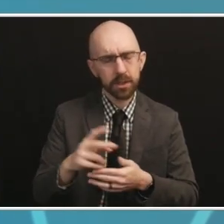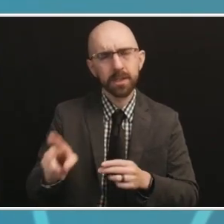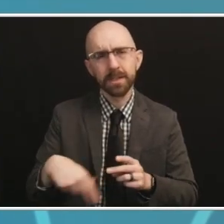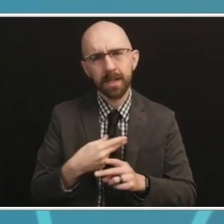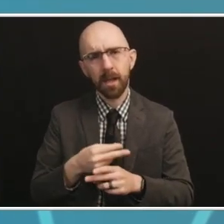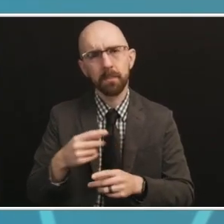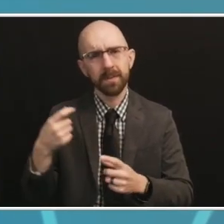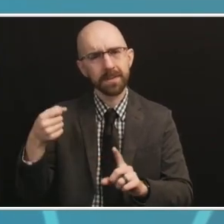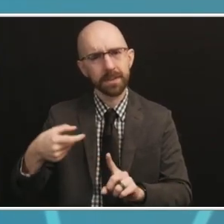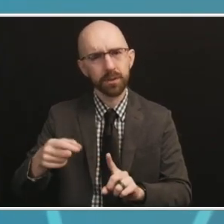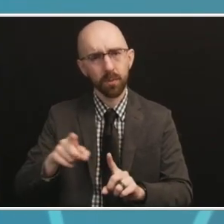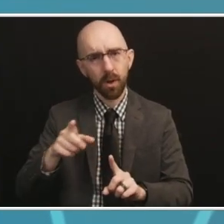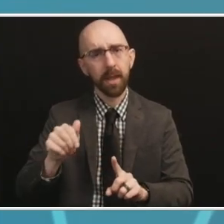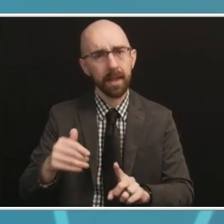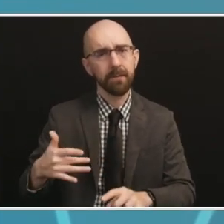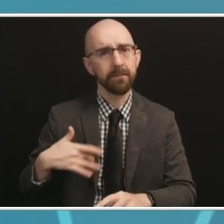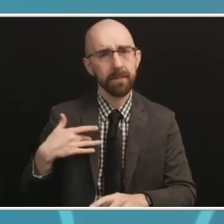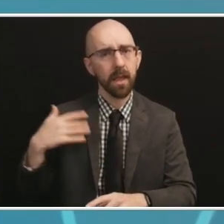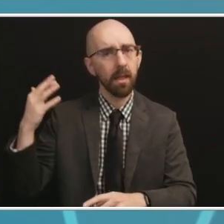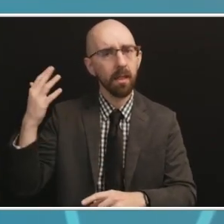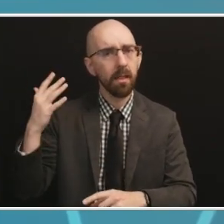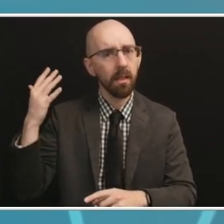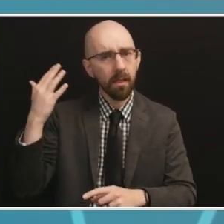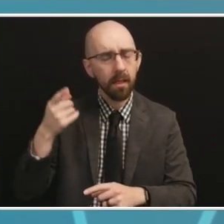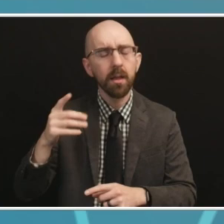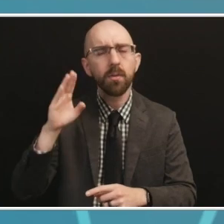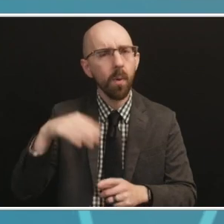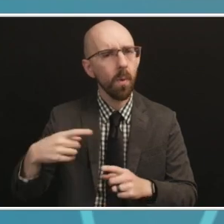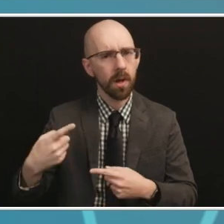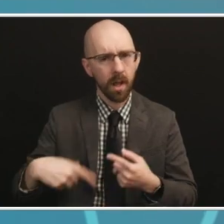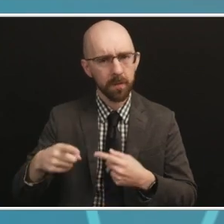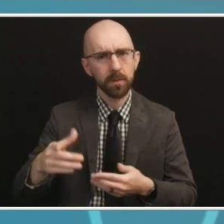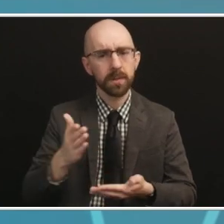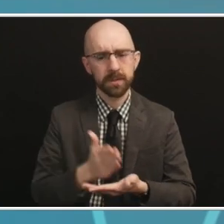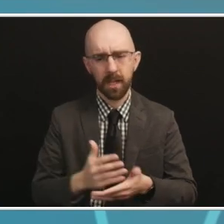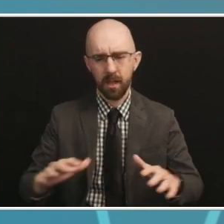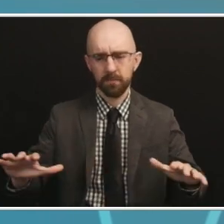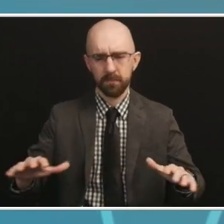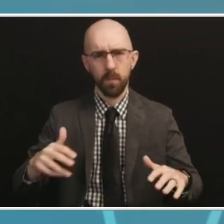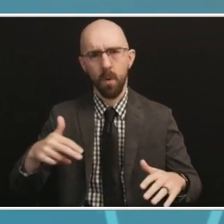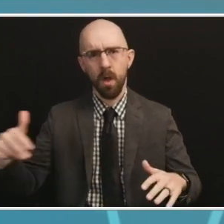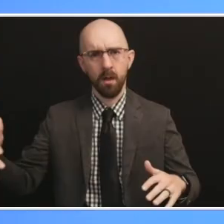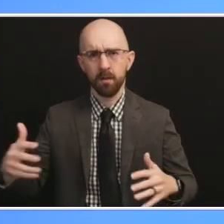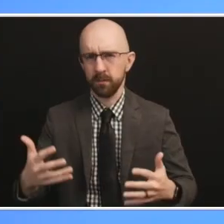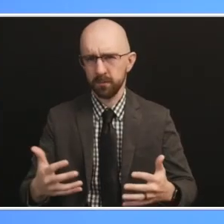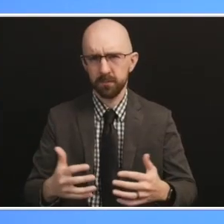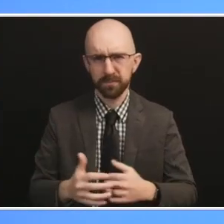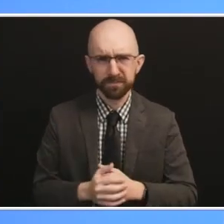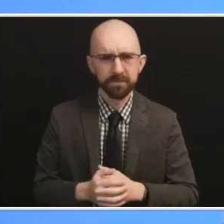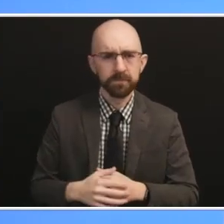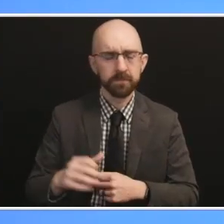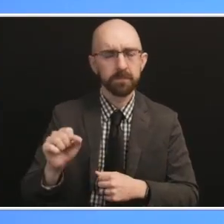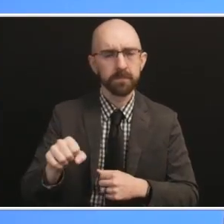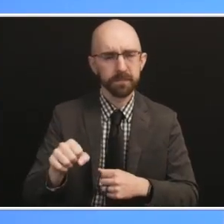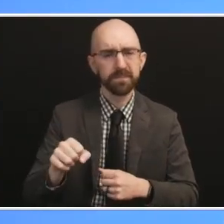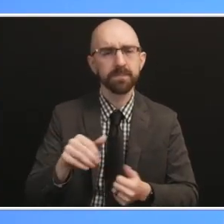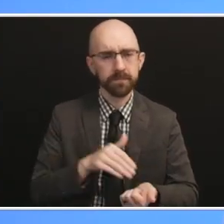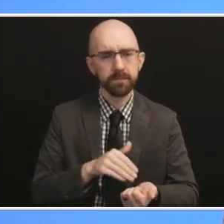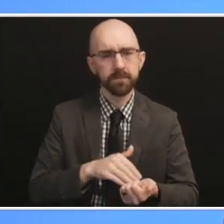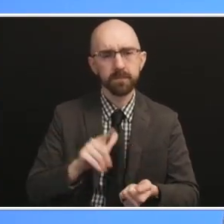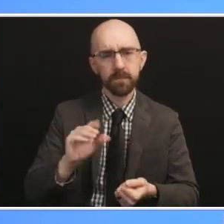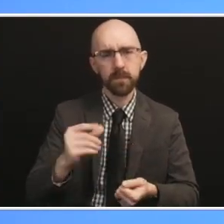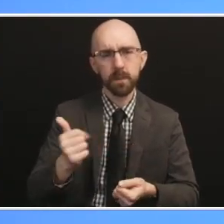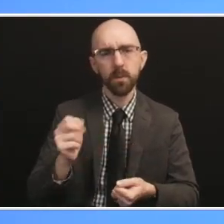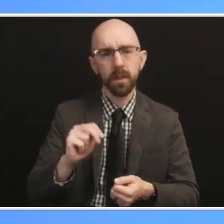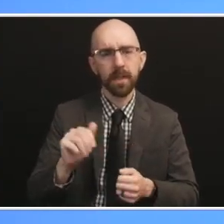Brad can feel them and he knows they're coming, so he stops what he's doing and walks away? Yeah, so I think Dr. Logan can attest to this a